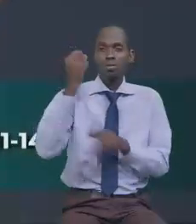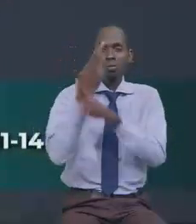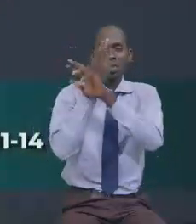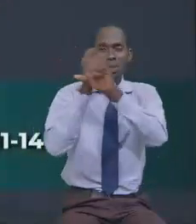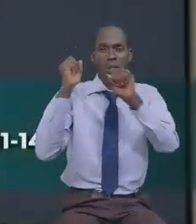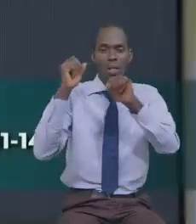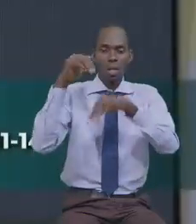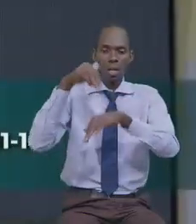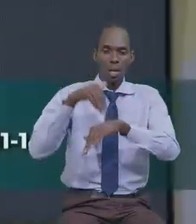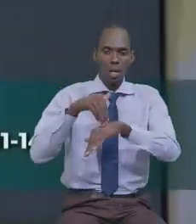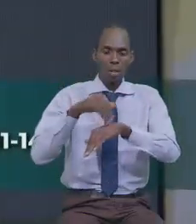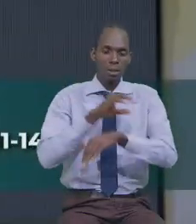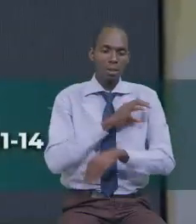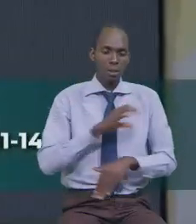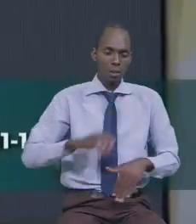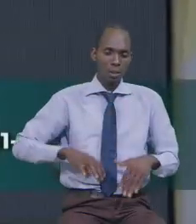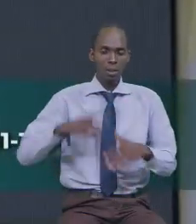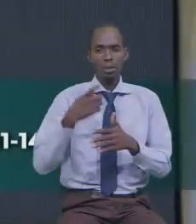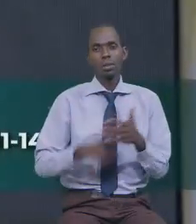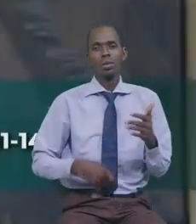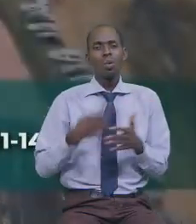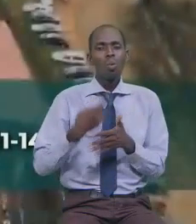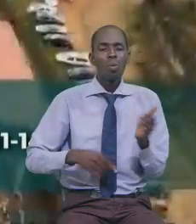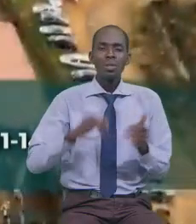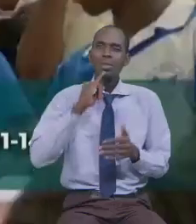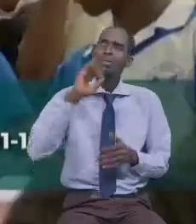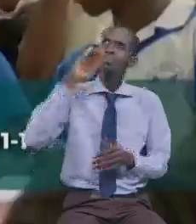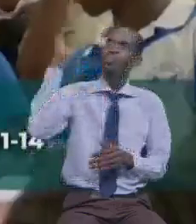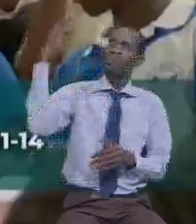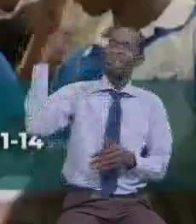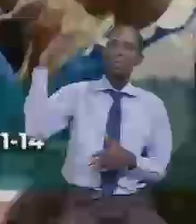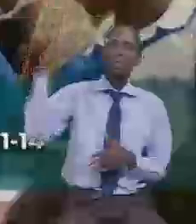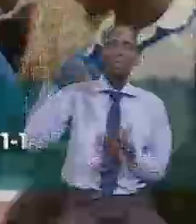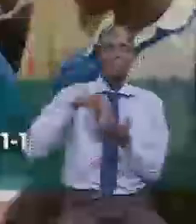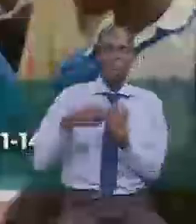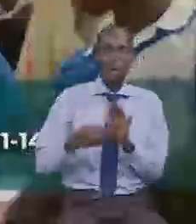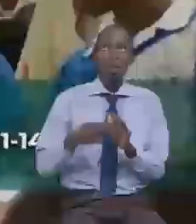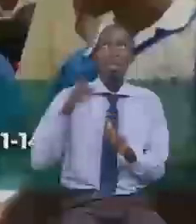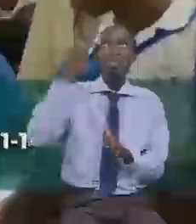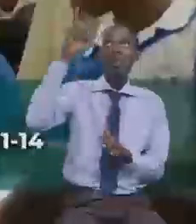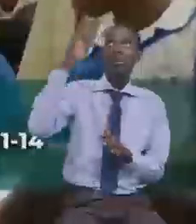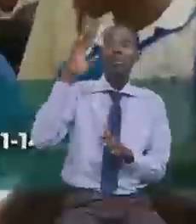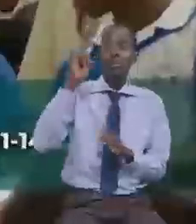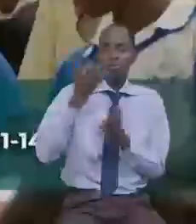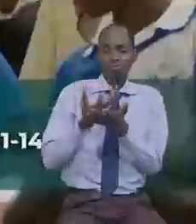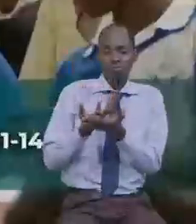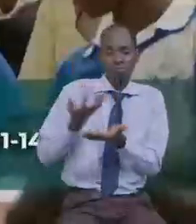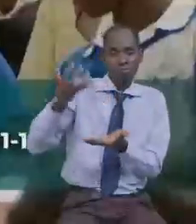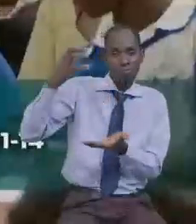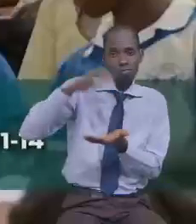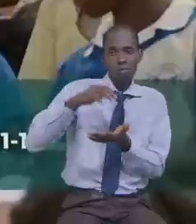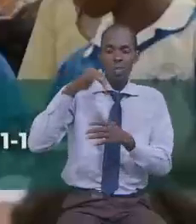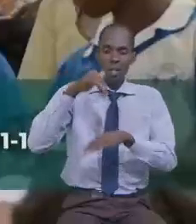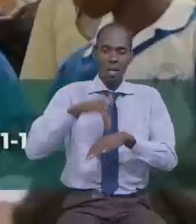at Christ's expense. What's grace? God's riches at